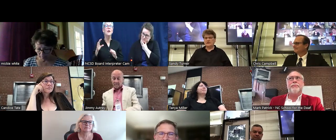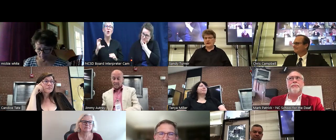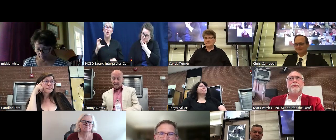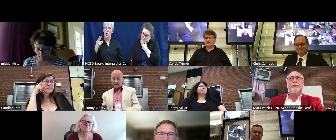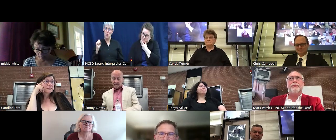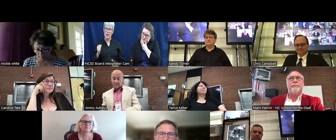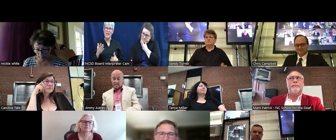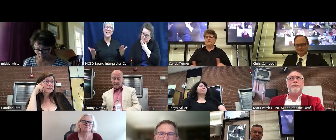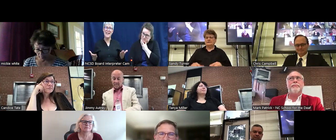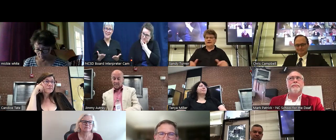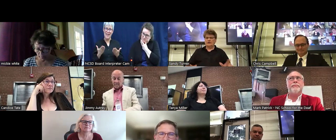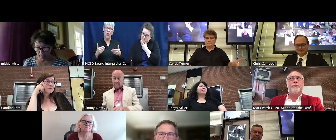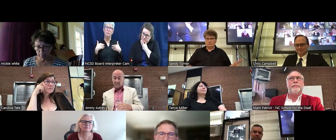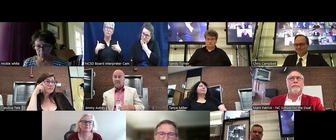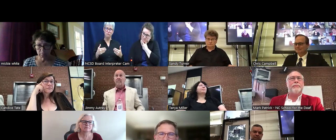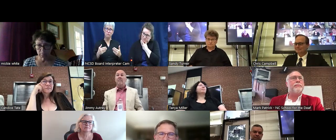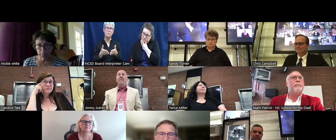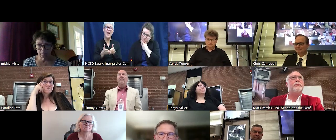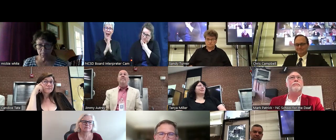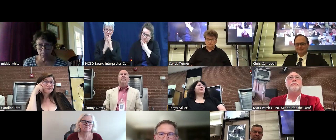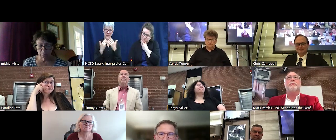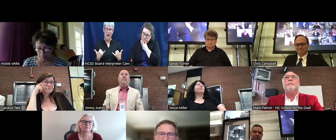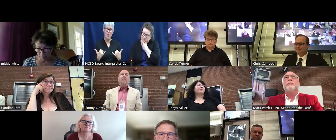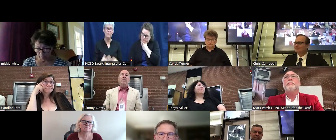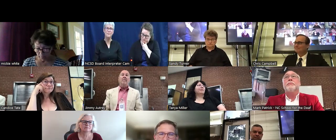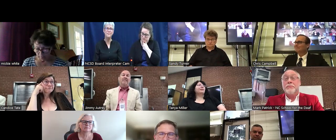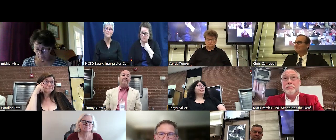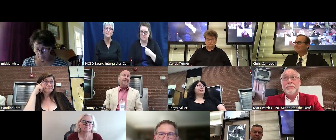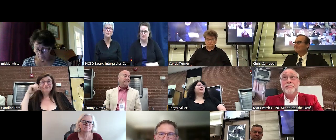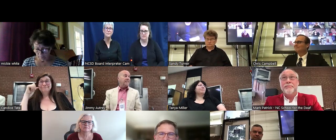need to ask them now.